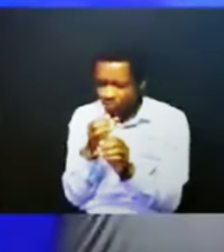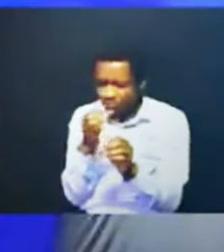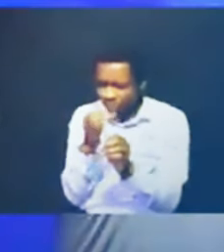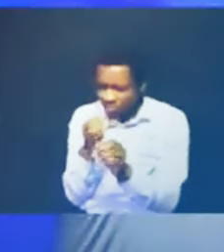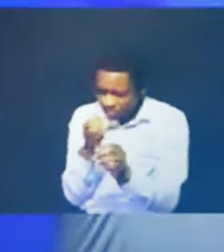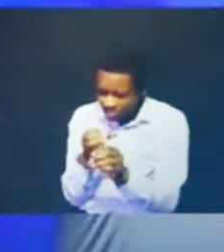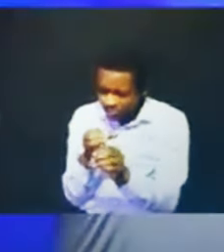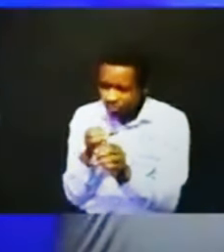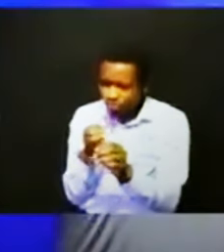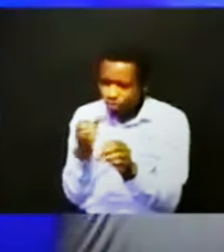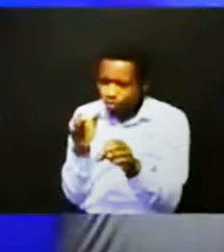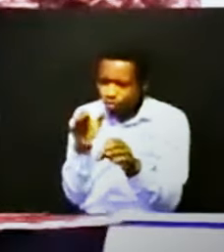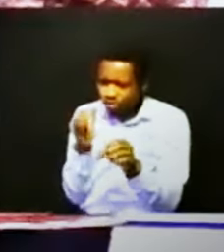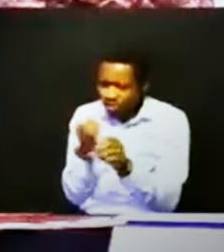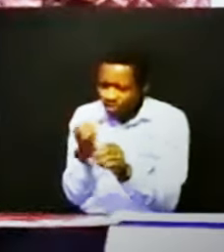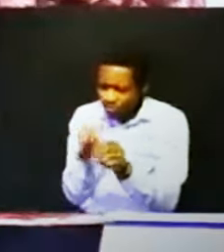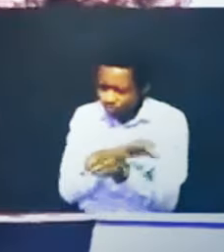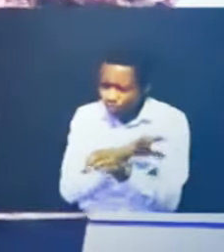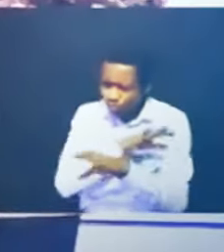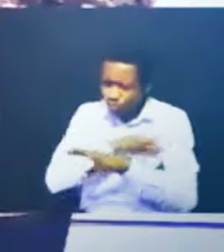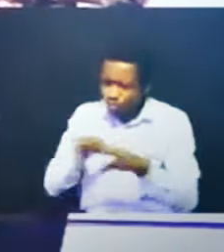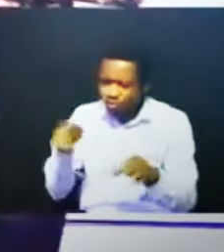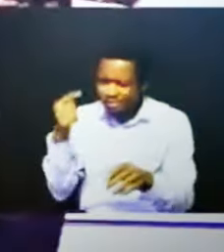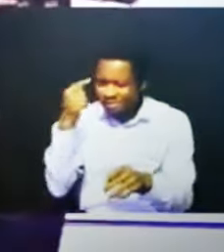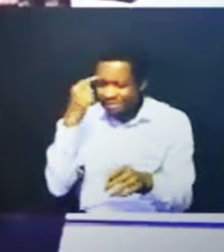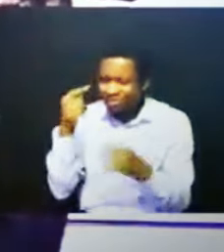against you.